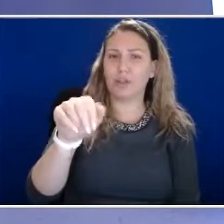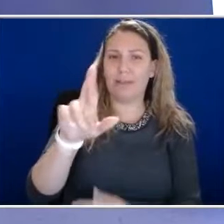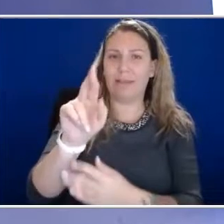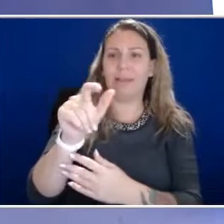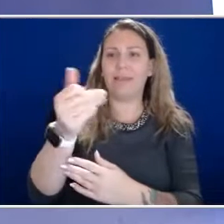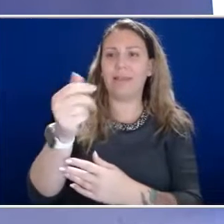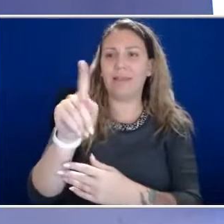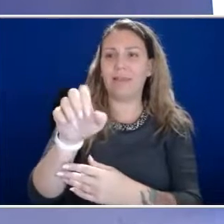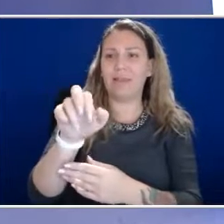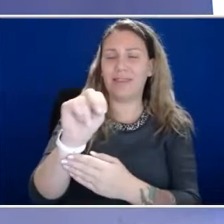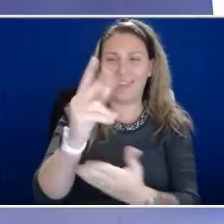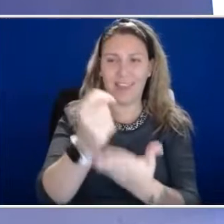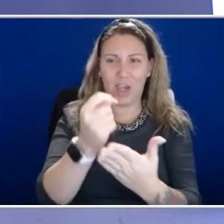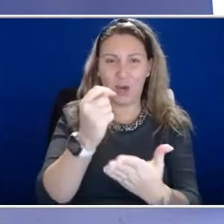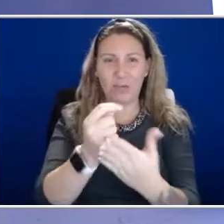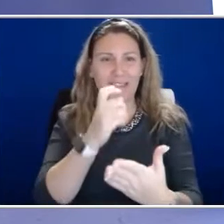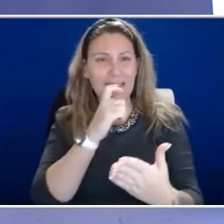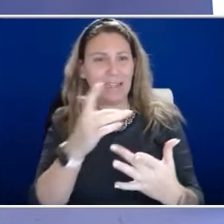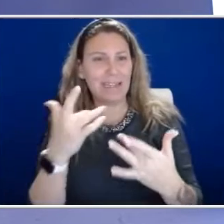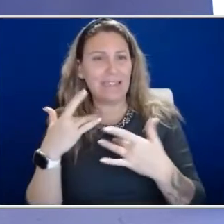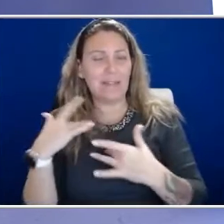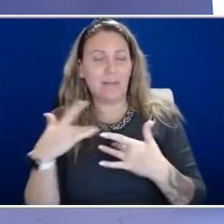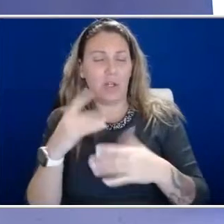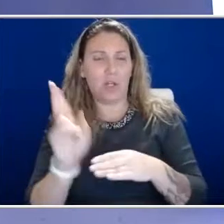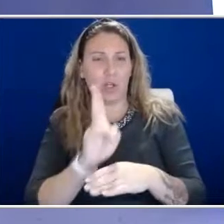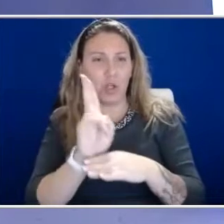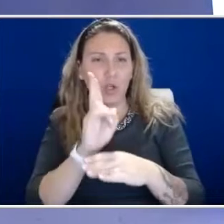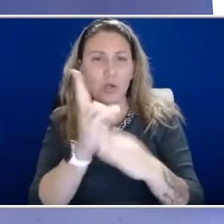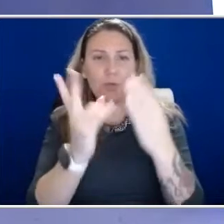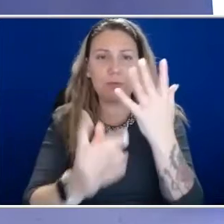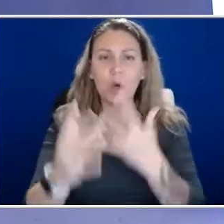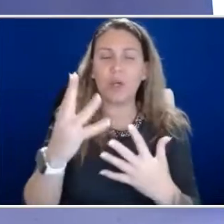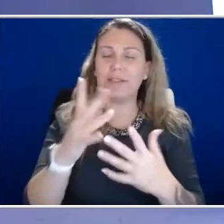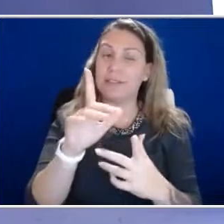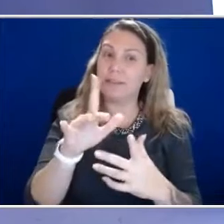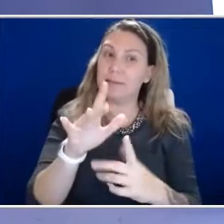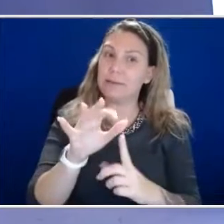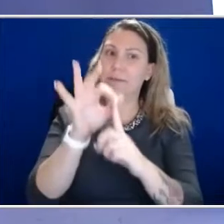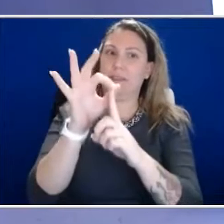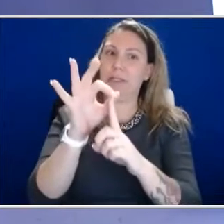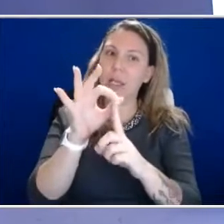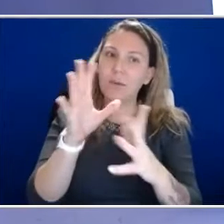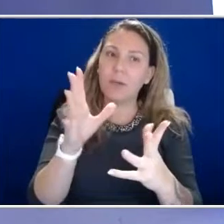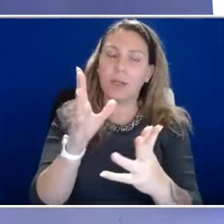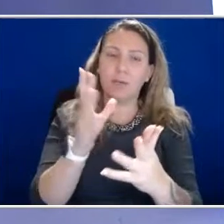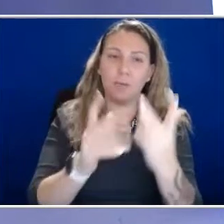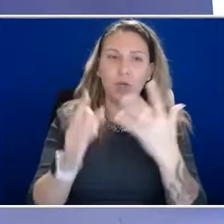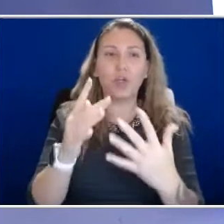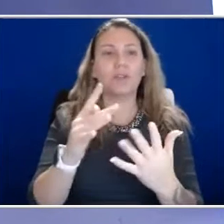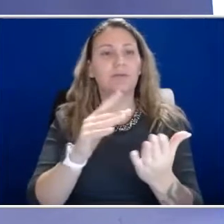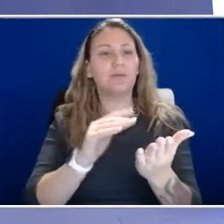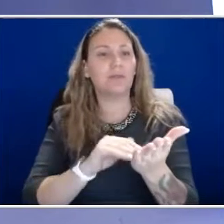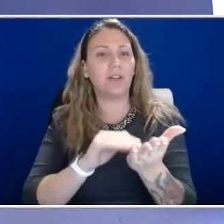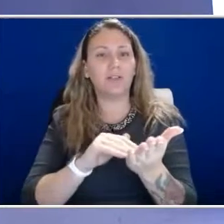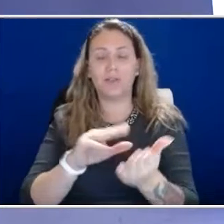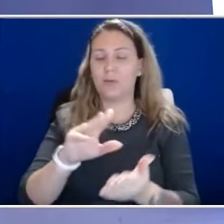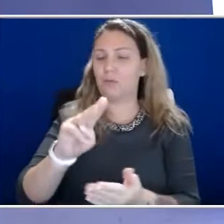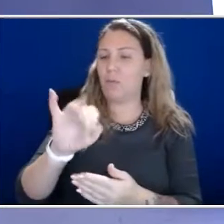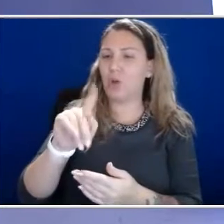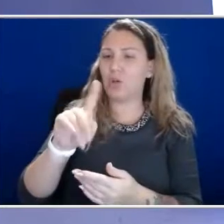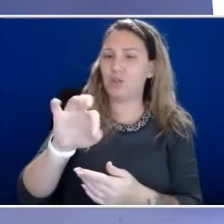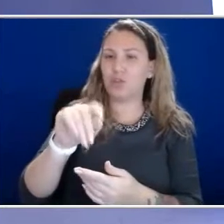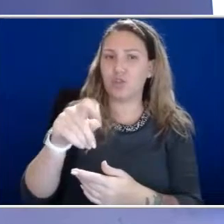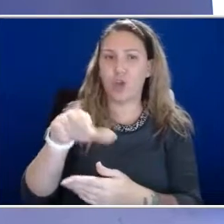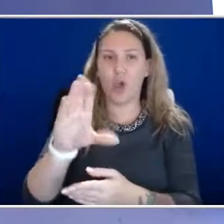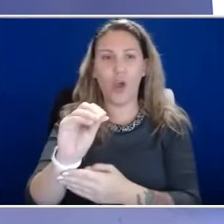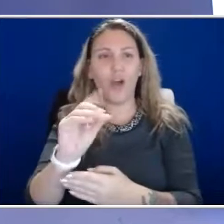burn patients, very specific type of burns. In fact, our expert, Dr. Dhaval, Bhavsar, medical director of the Burnett Burn Center here, joins